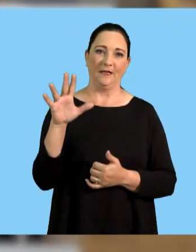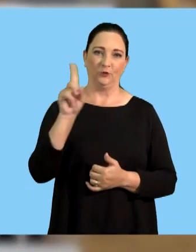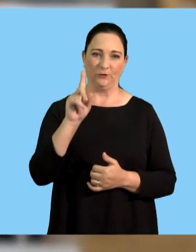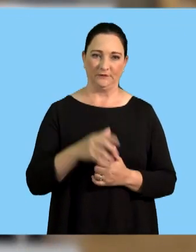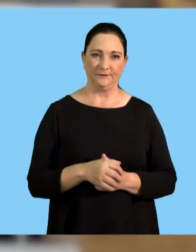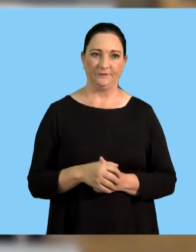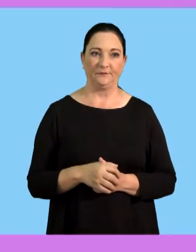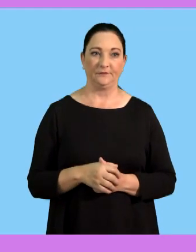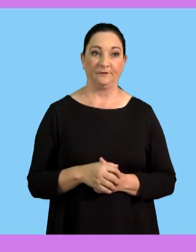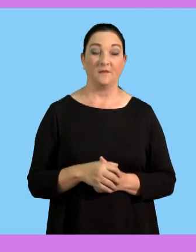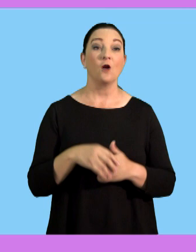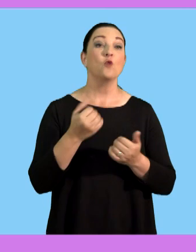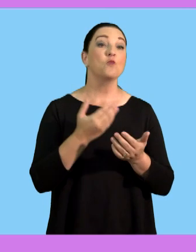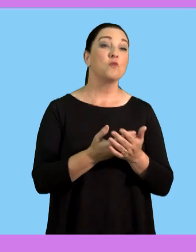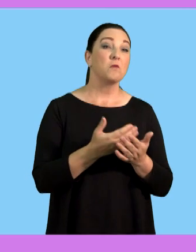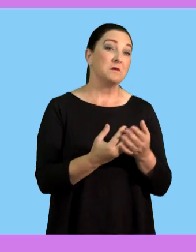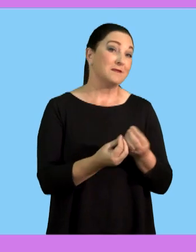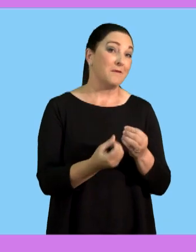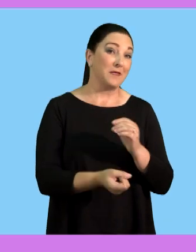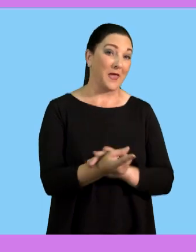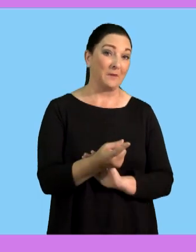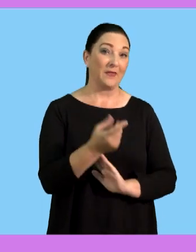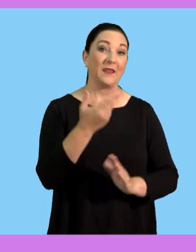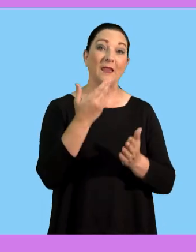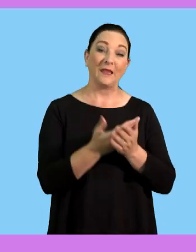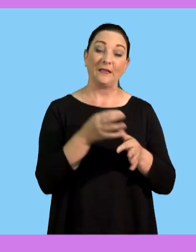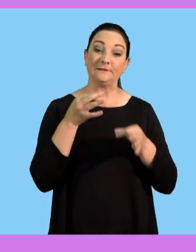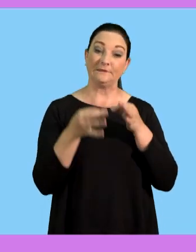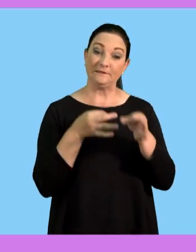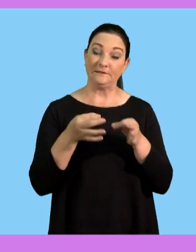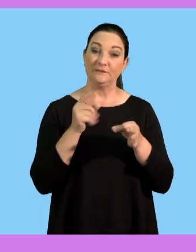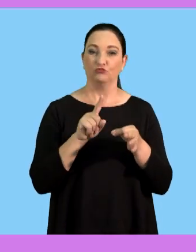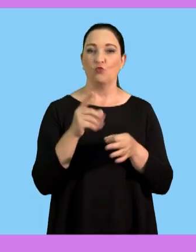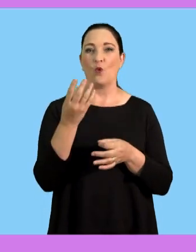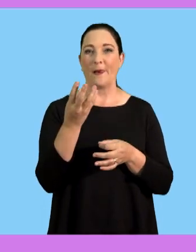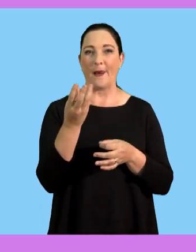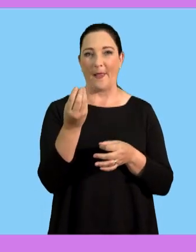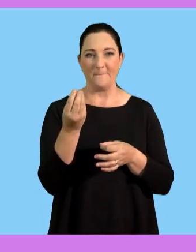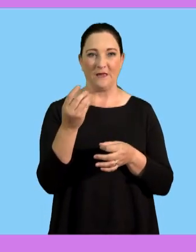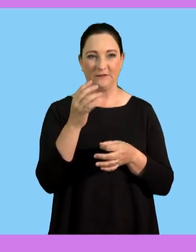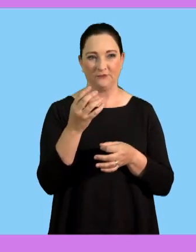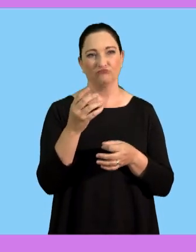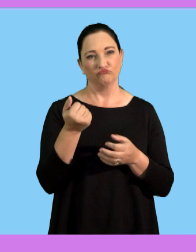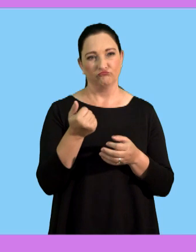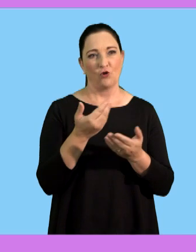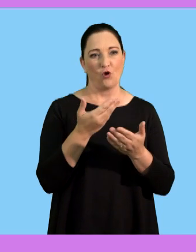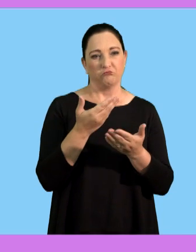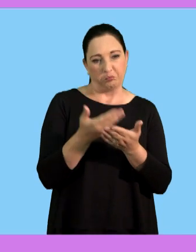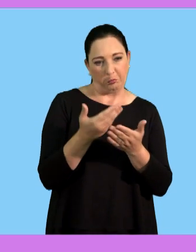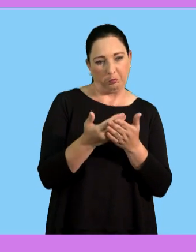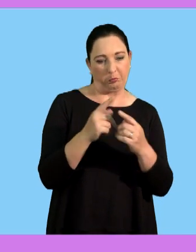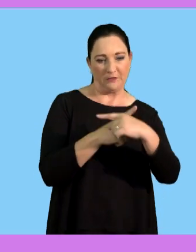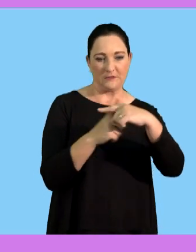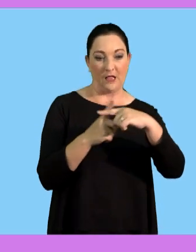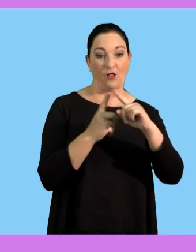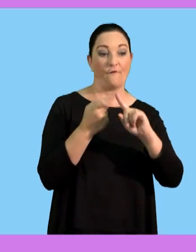slide. So here, I said the probability of something happening can be described numerically using a probability scale